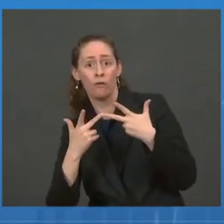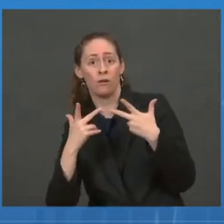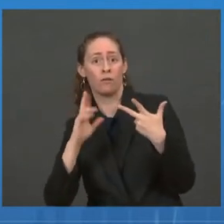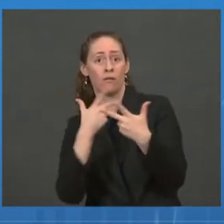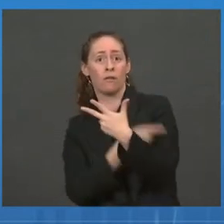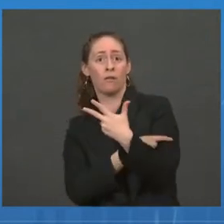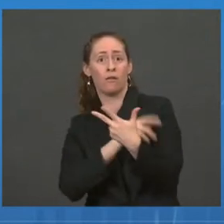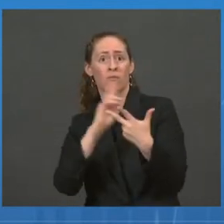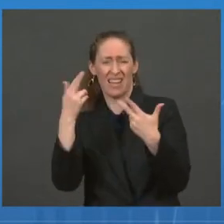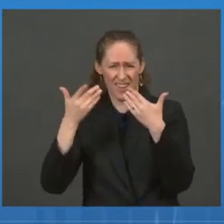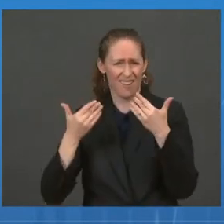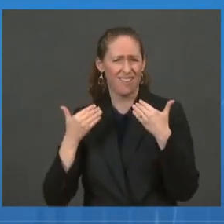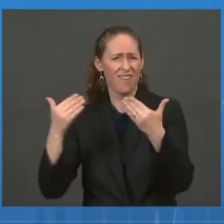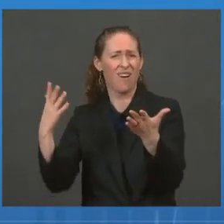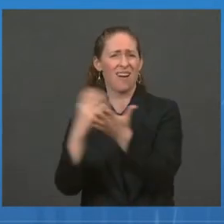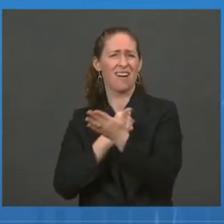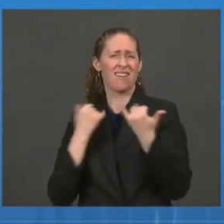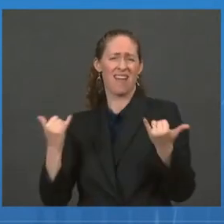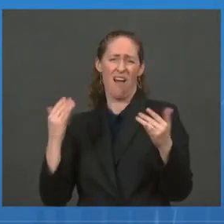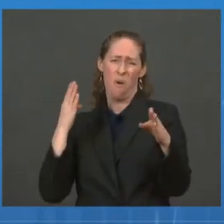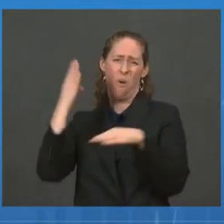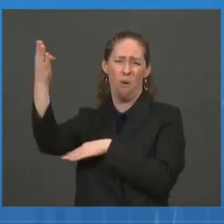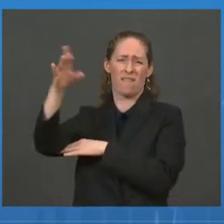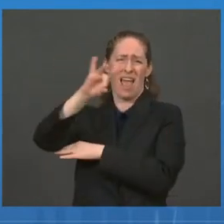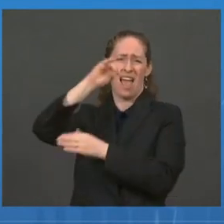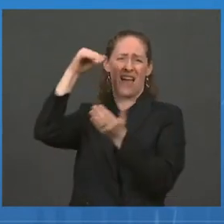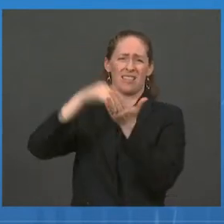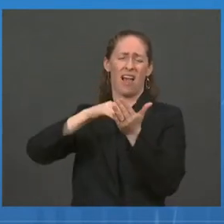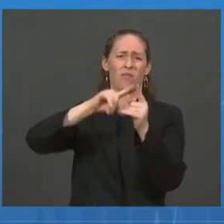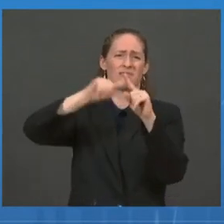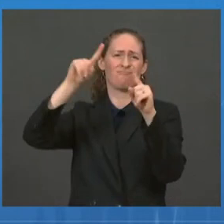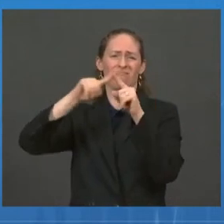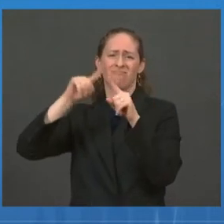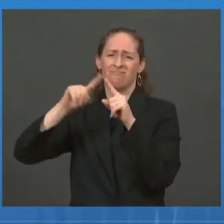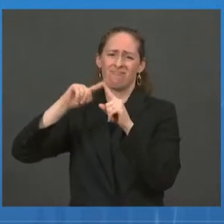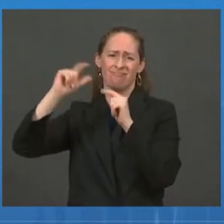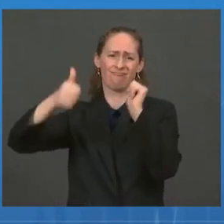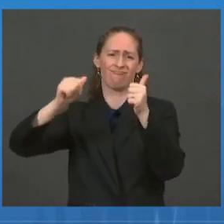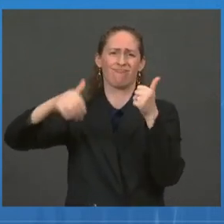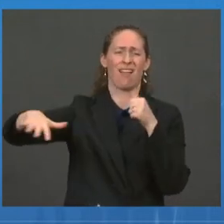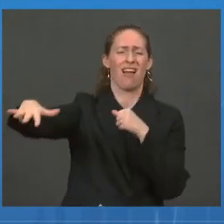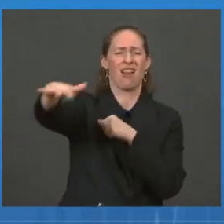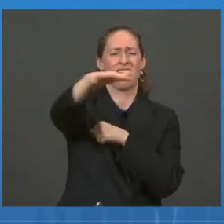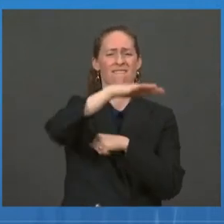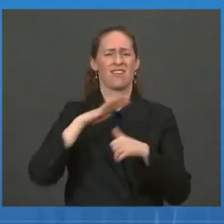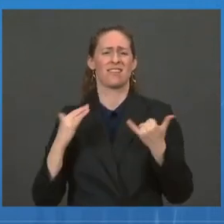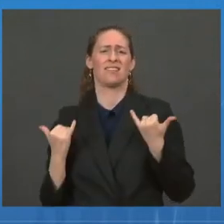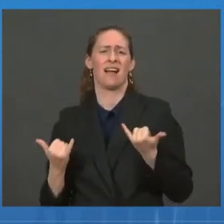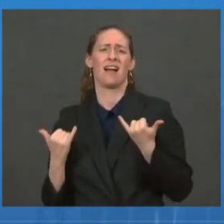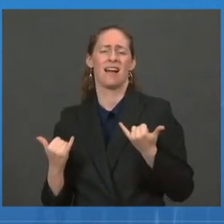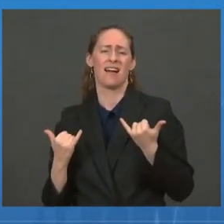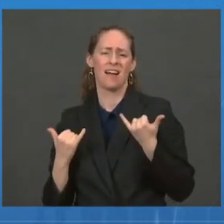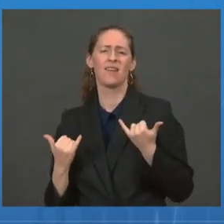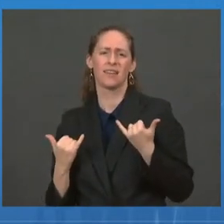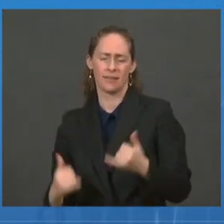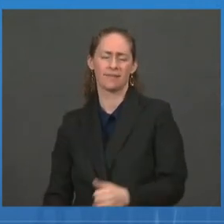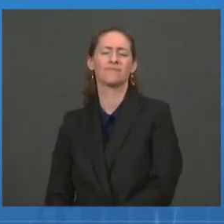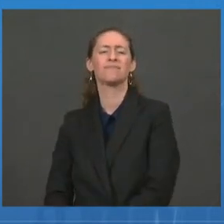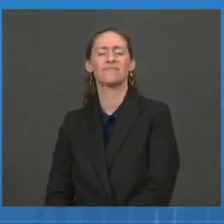more than a hundred million adults are now eligible for a booster shot but have not yet gotten one